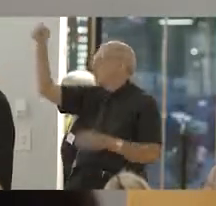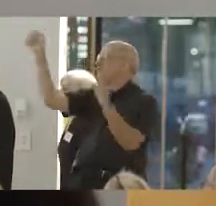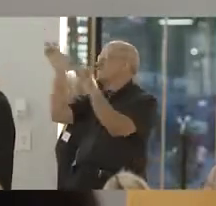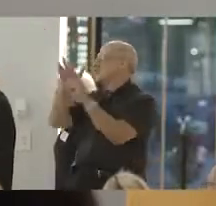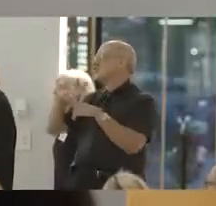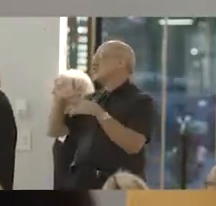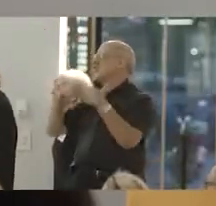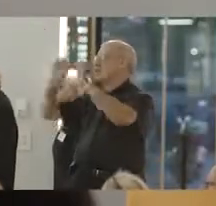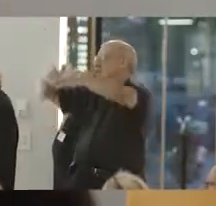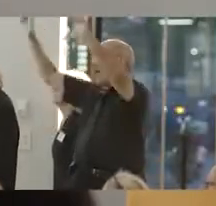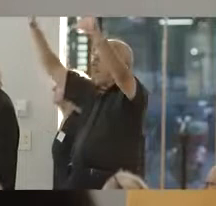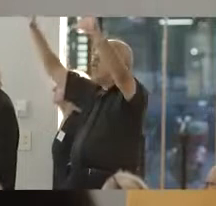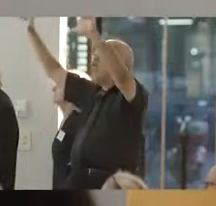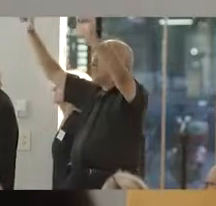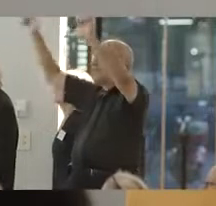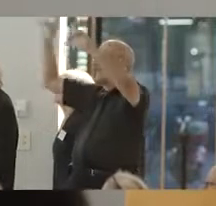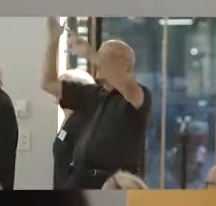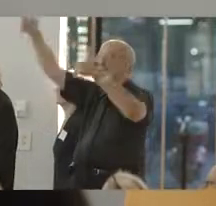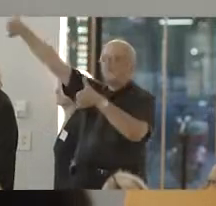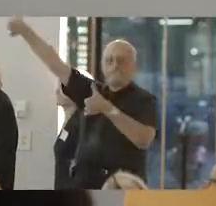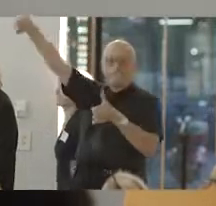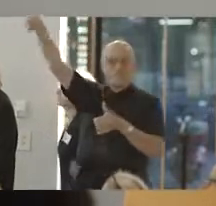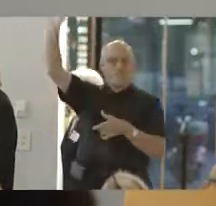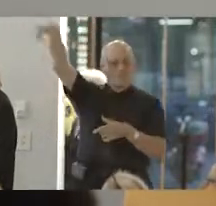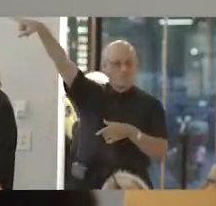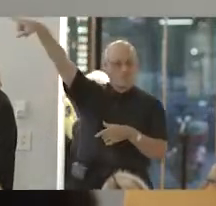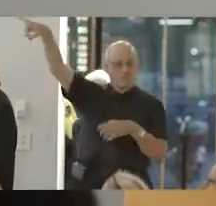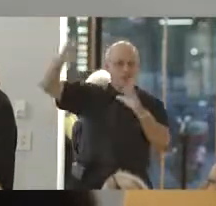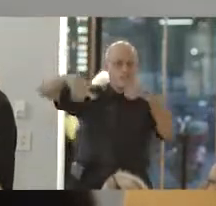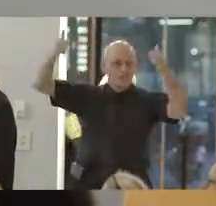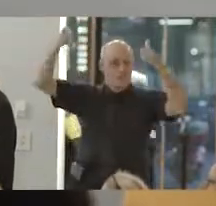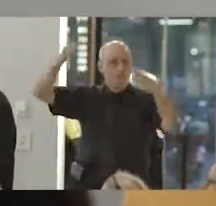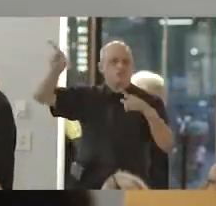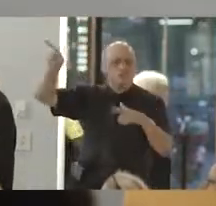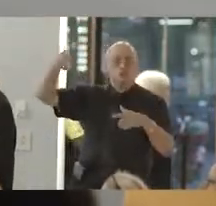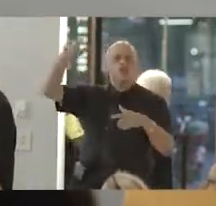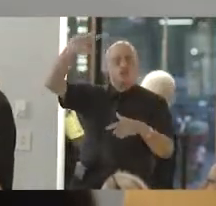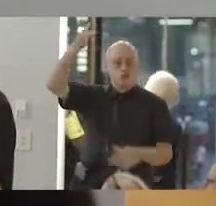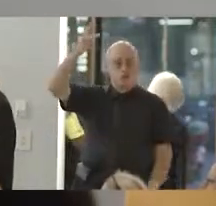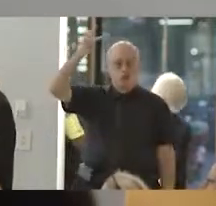Can we see it in presentation mode so we're not, please? Thank you. Just keep going down.